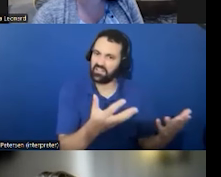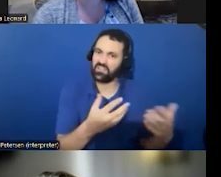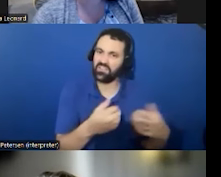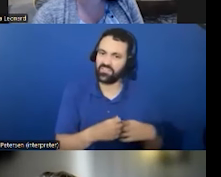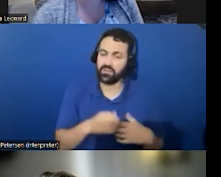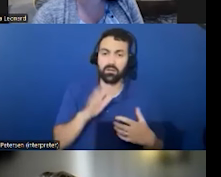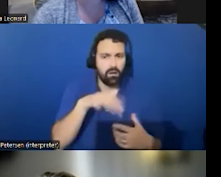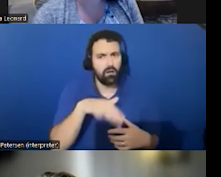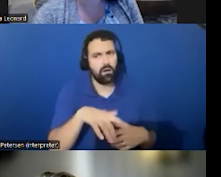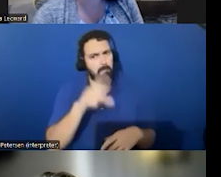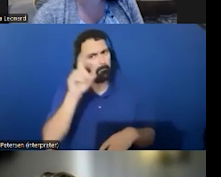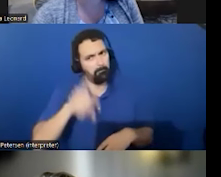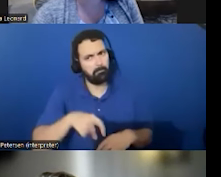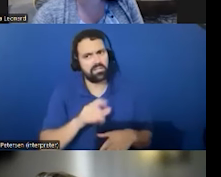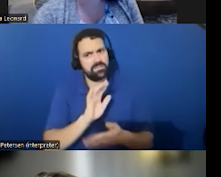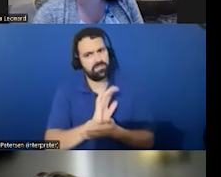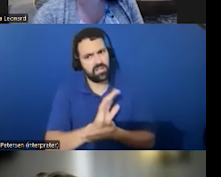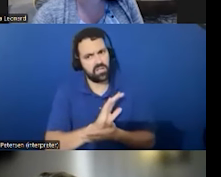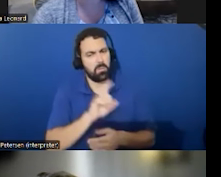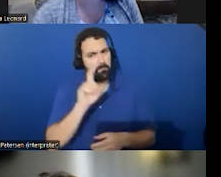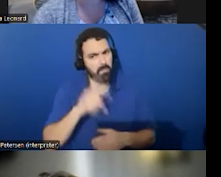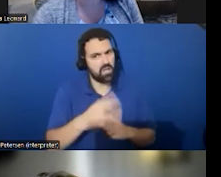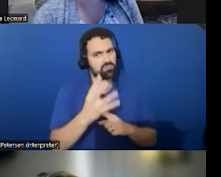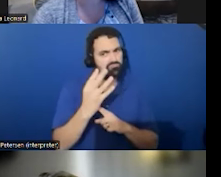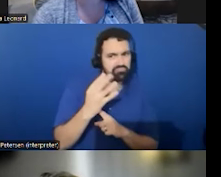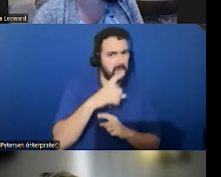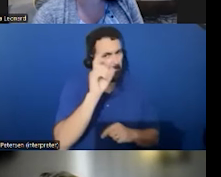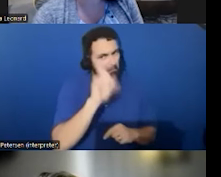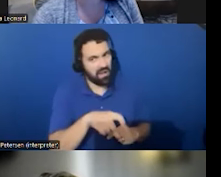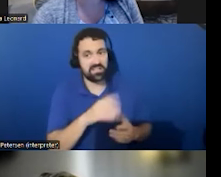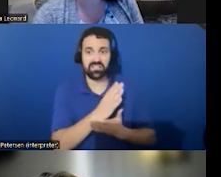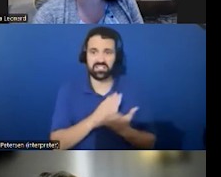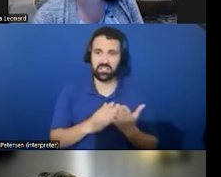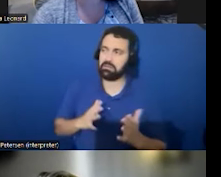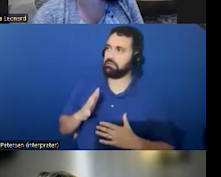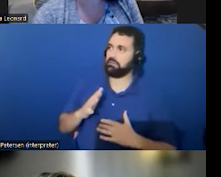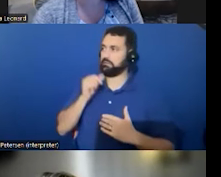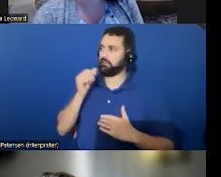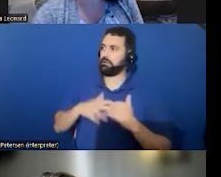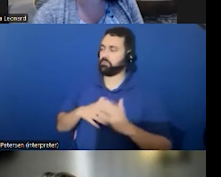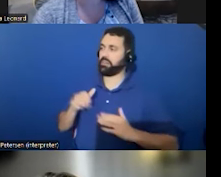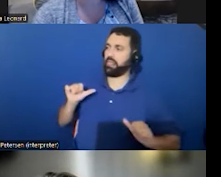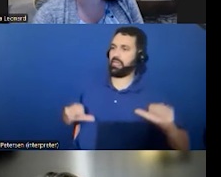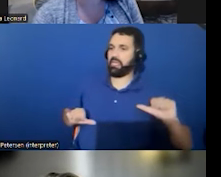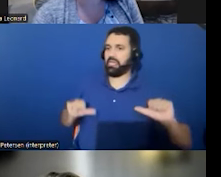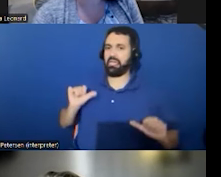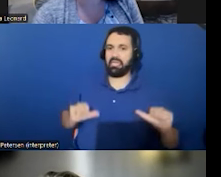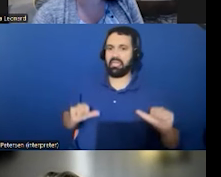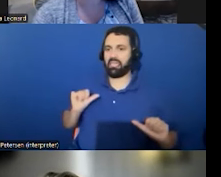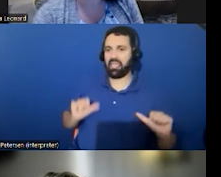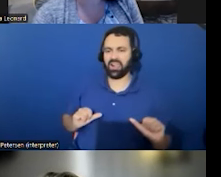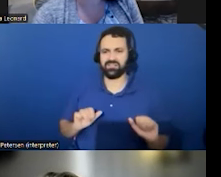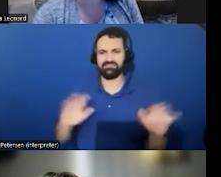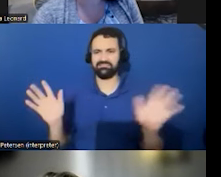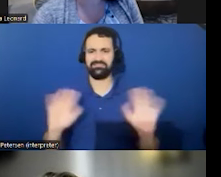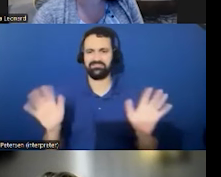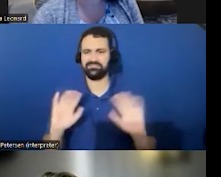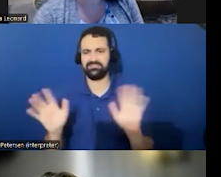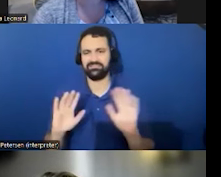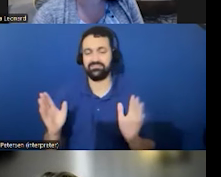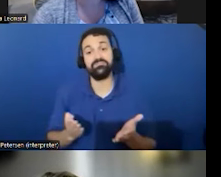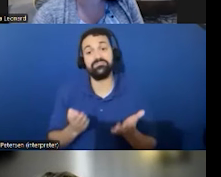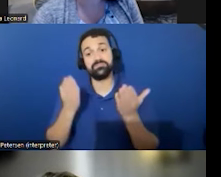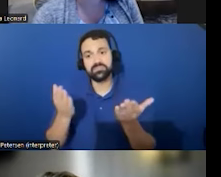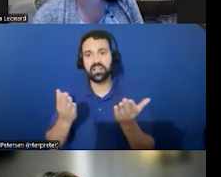video only interactions though, because some students are just not comfortable with video format. And so we suggest that you do